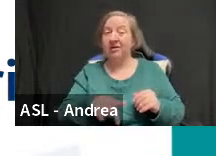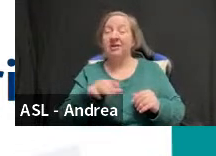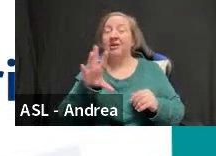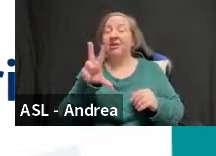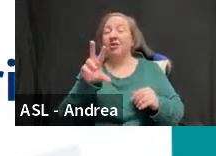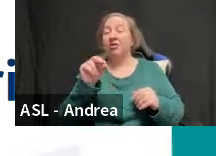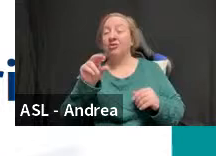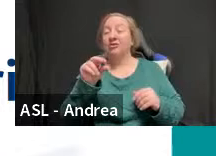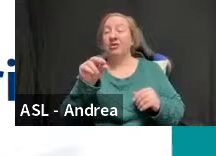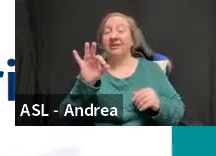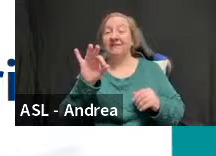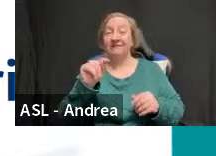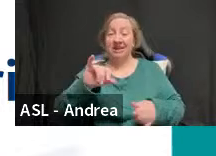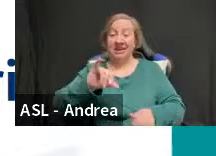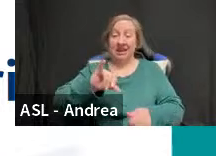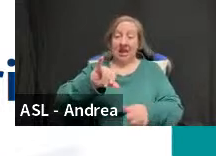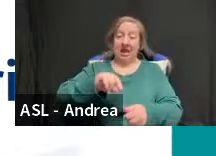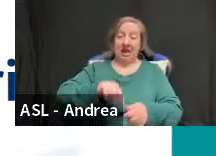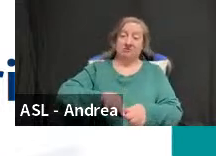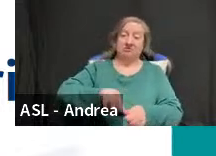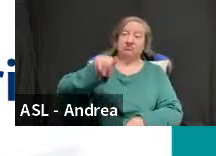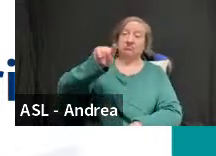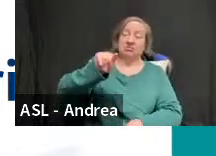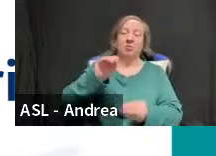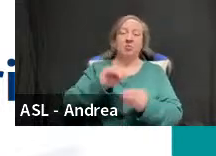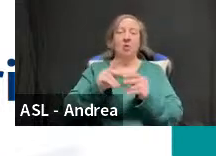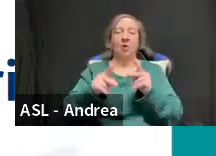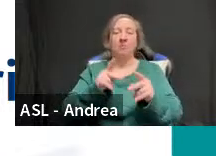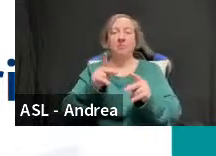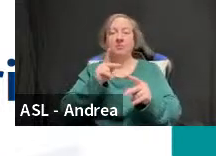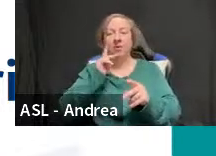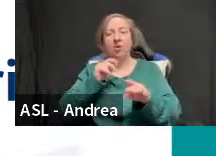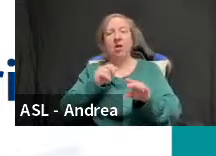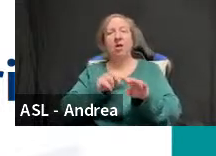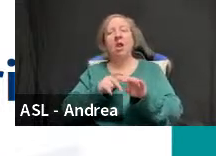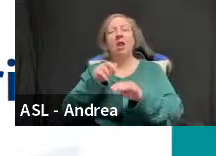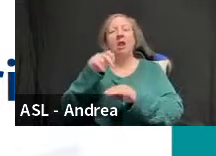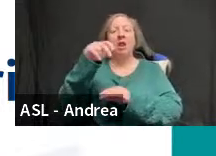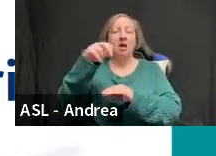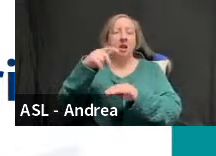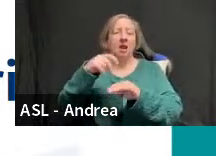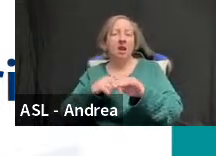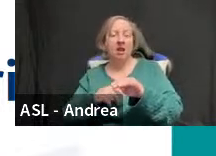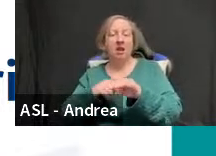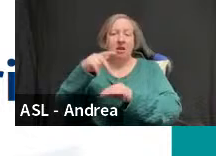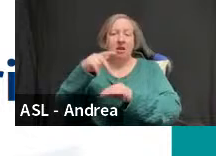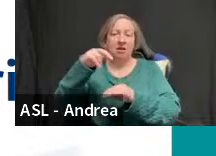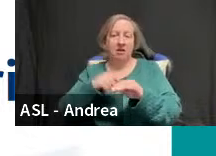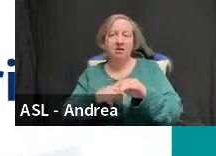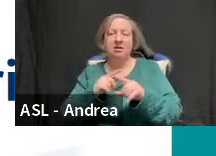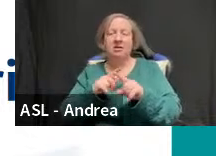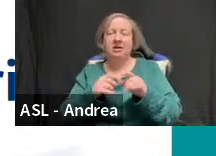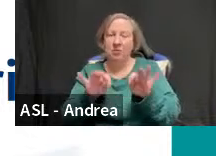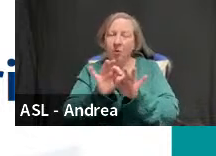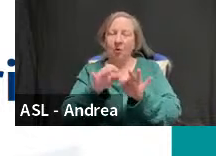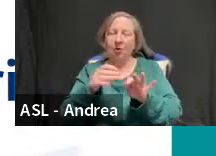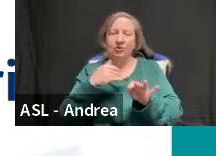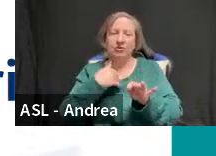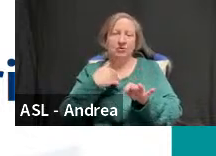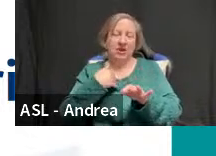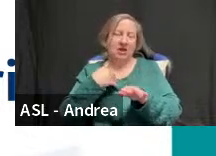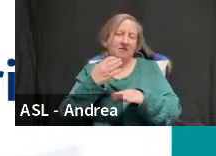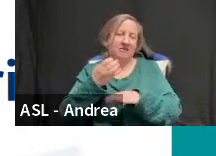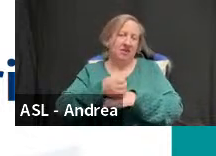high, we're expecting a lot more people will just kind of go up and down the stairs at them. But nonetheless, it's important to have the elevators.